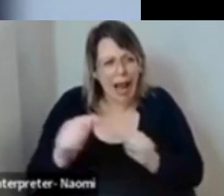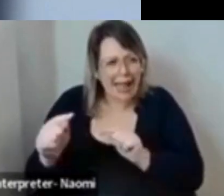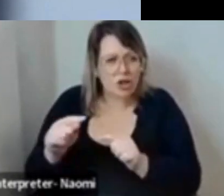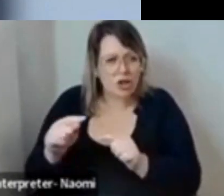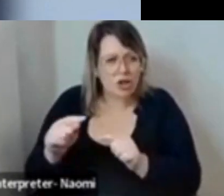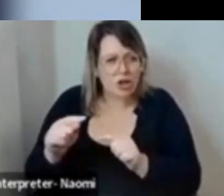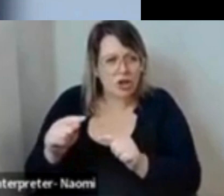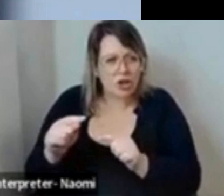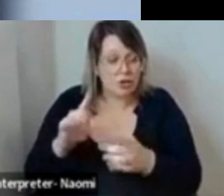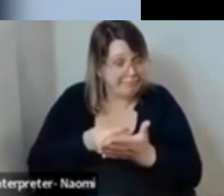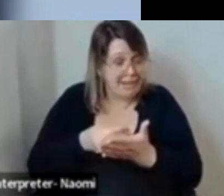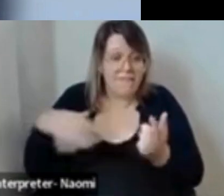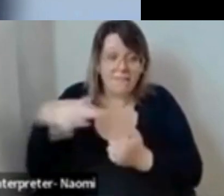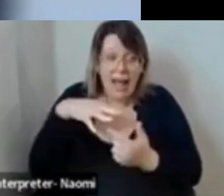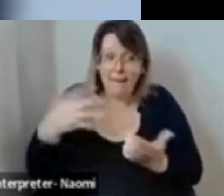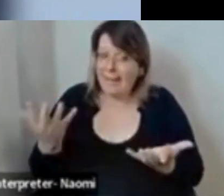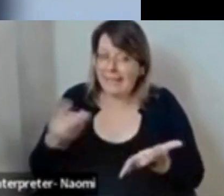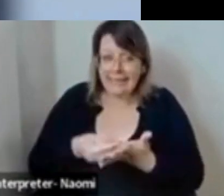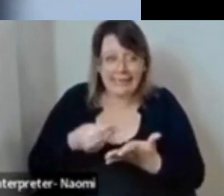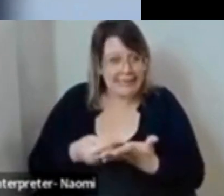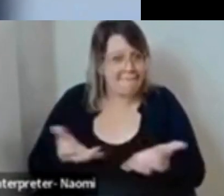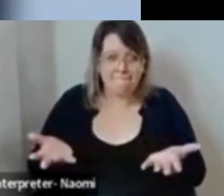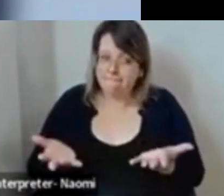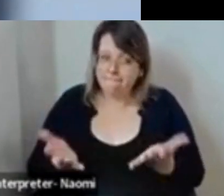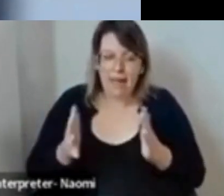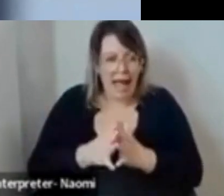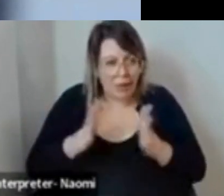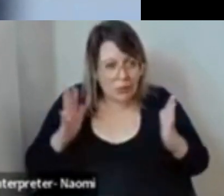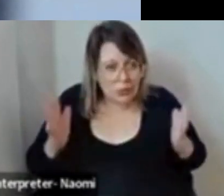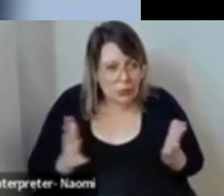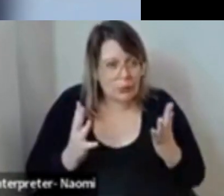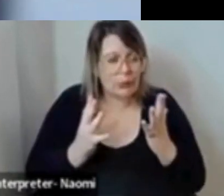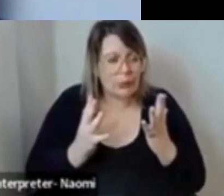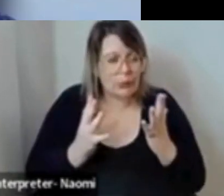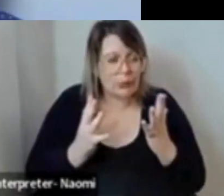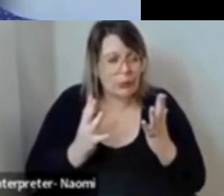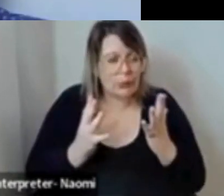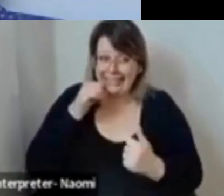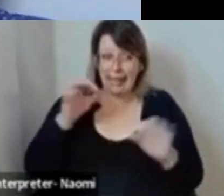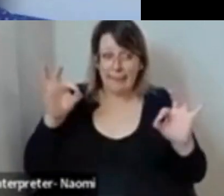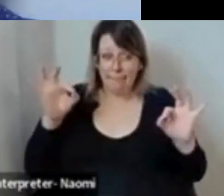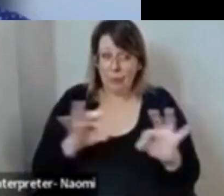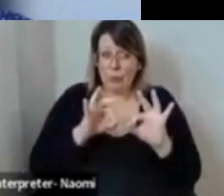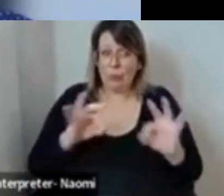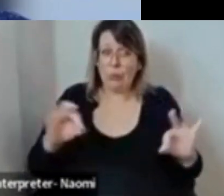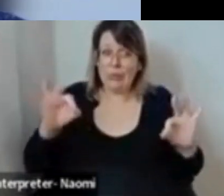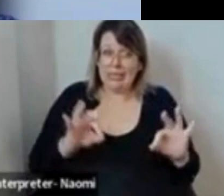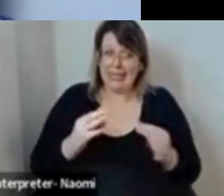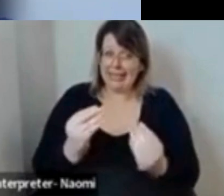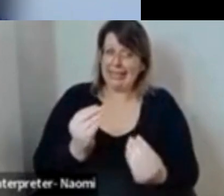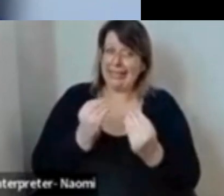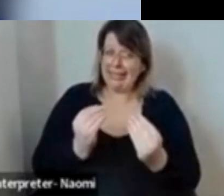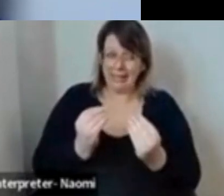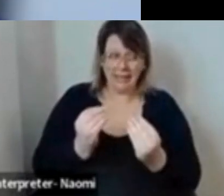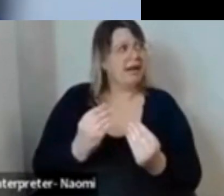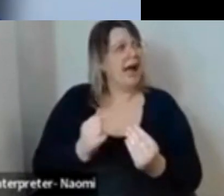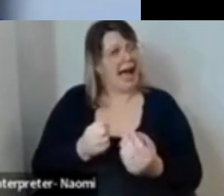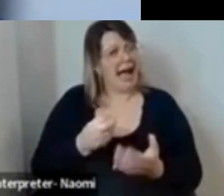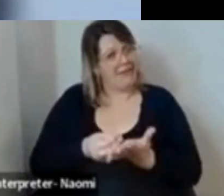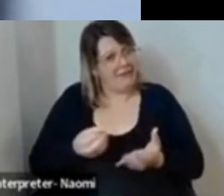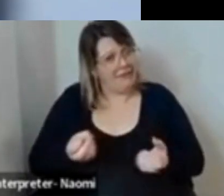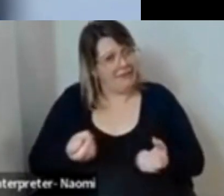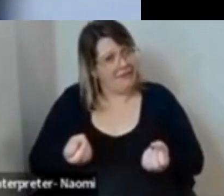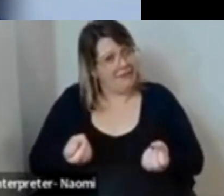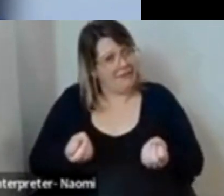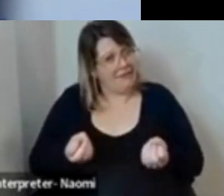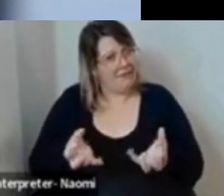for families, and knowing that progressing in music does make demands on families with regard to time